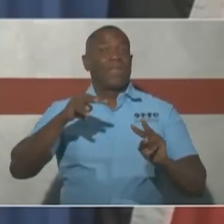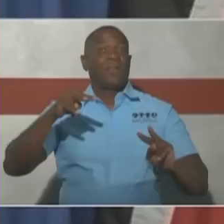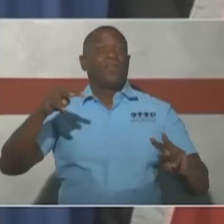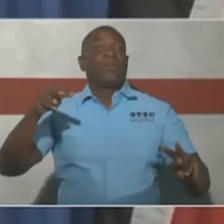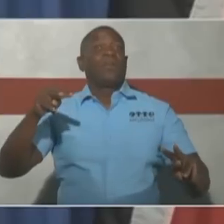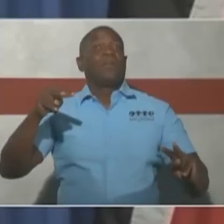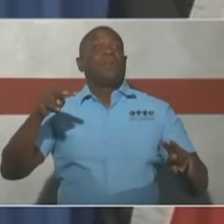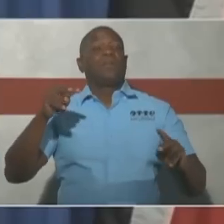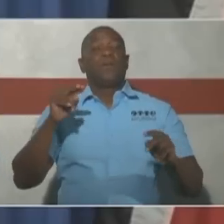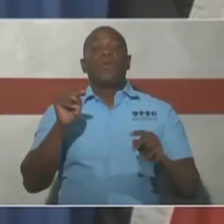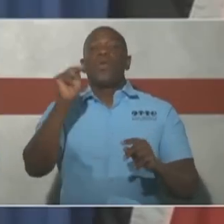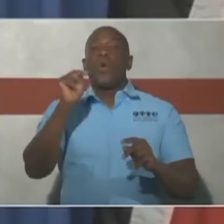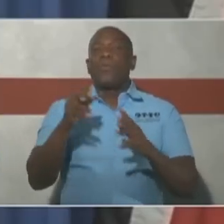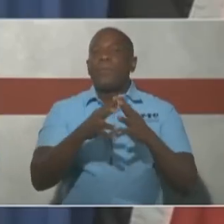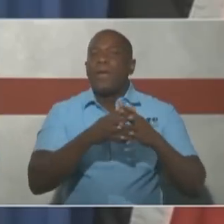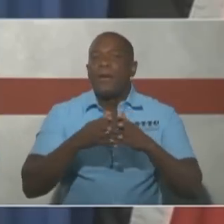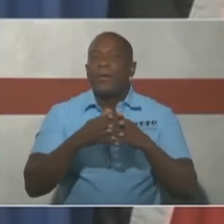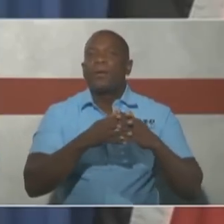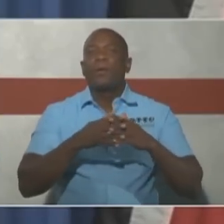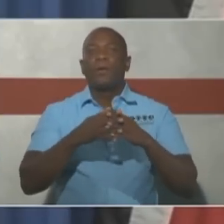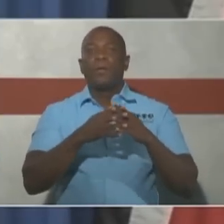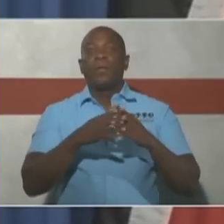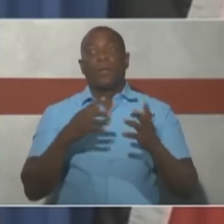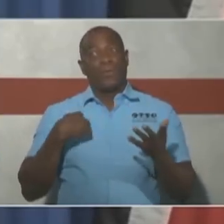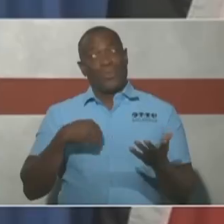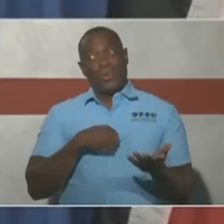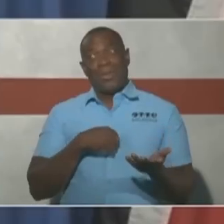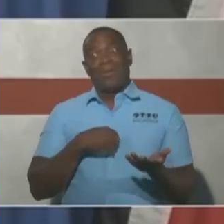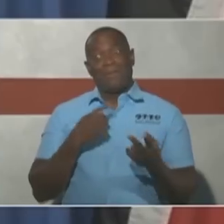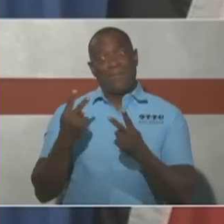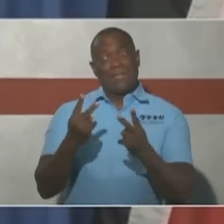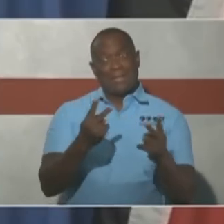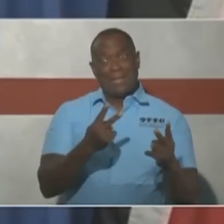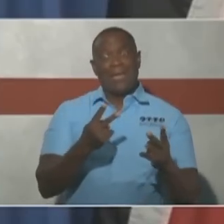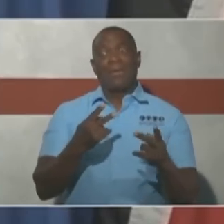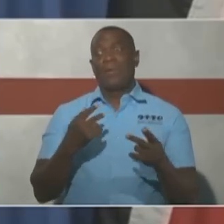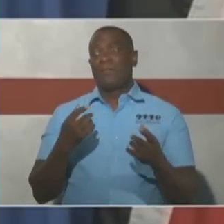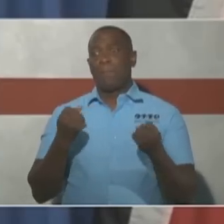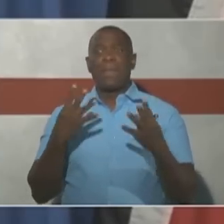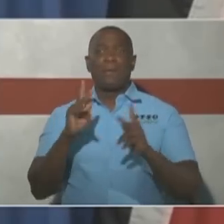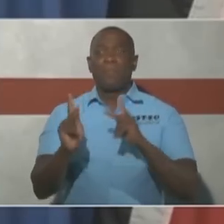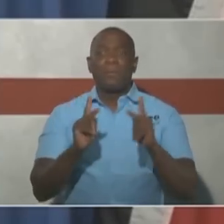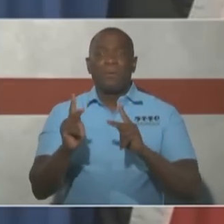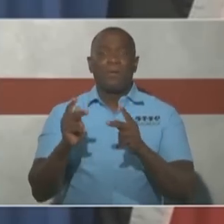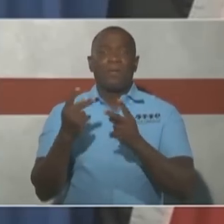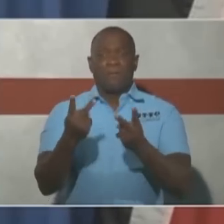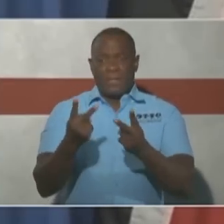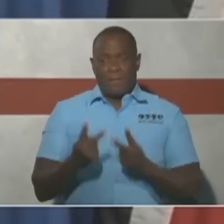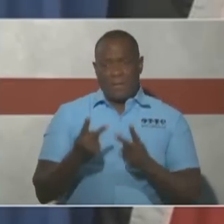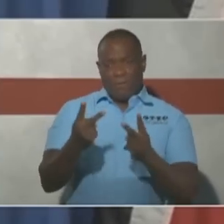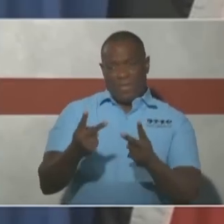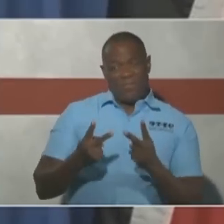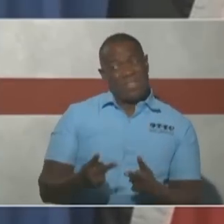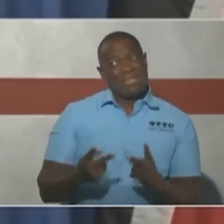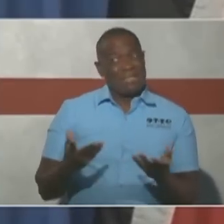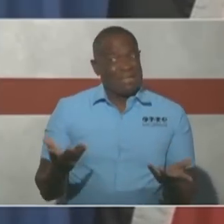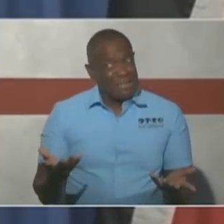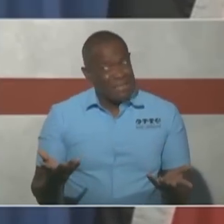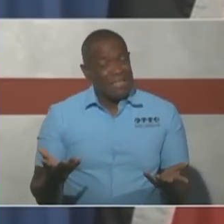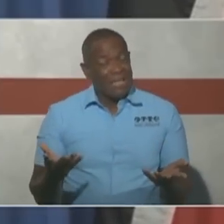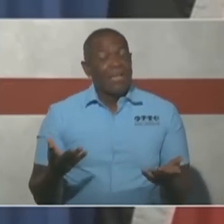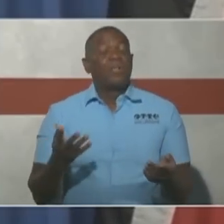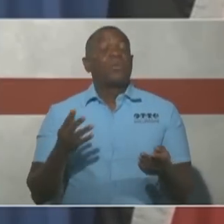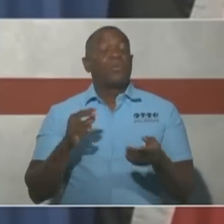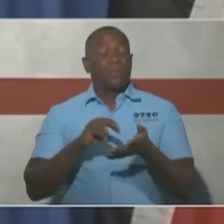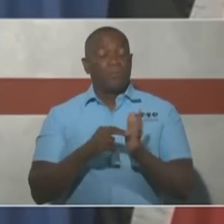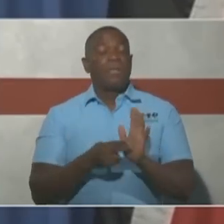Western world, heavily in North America, where we are heavily present and very well contacted, and it's here in Trinidad and Tobago. And